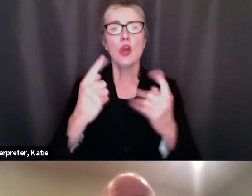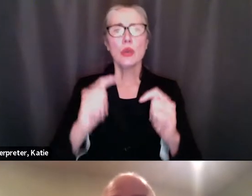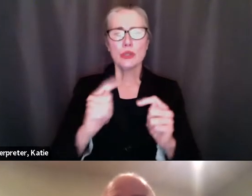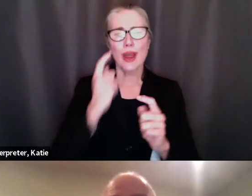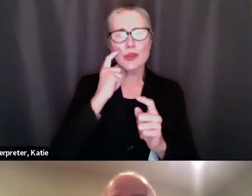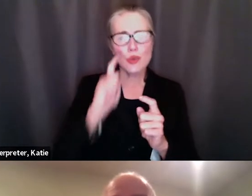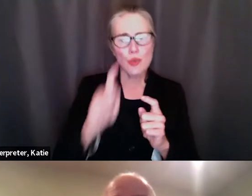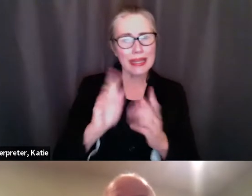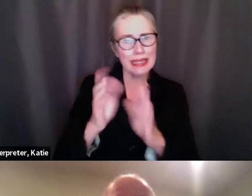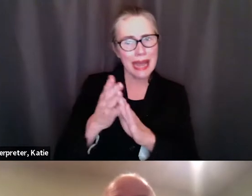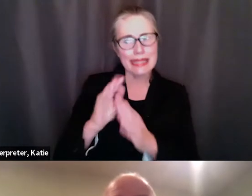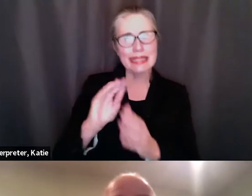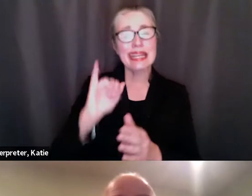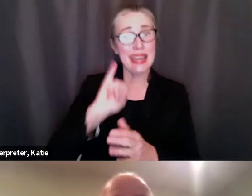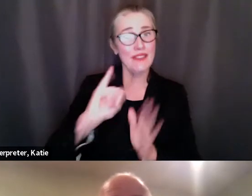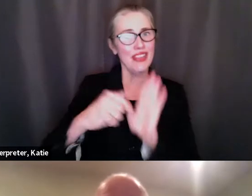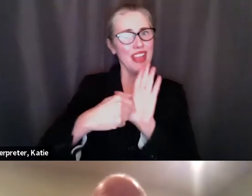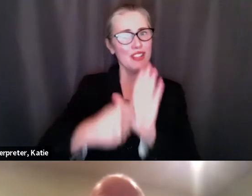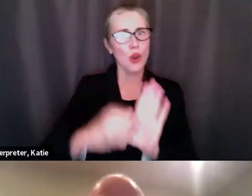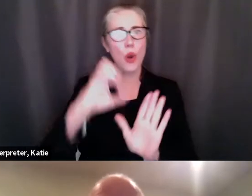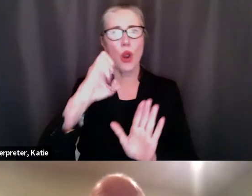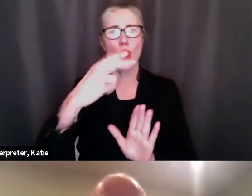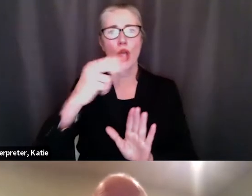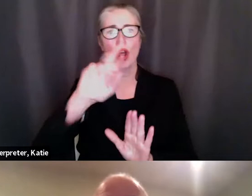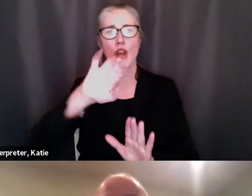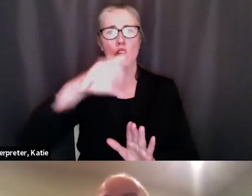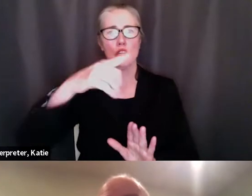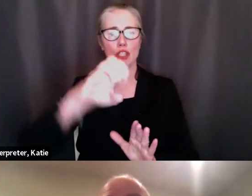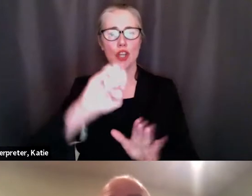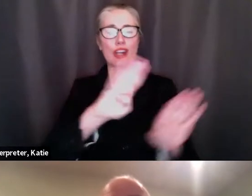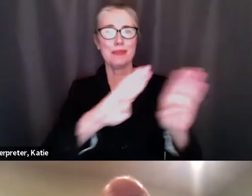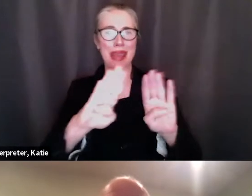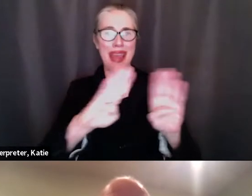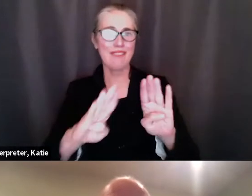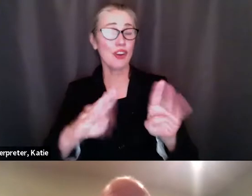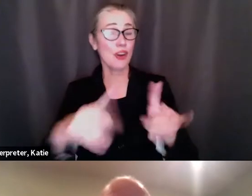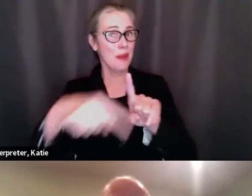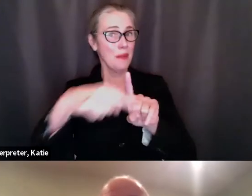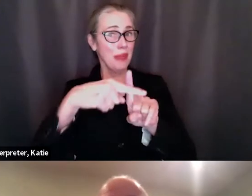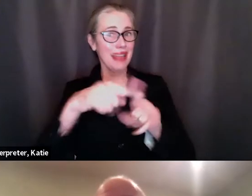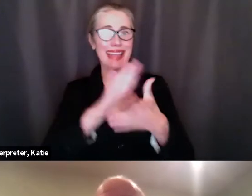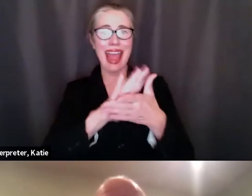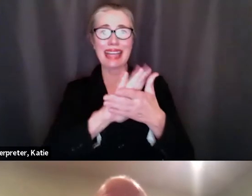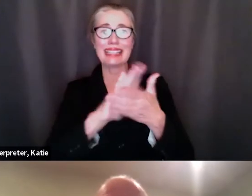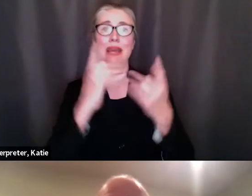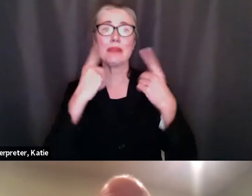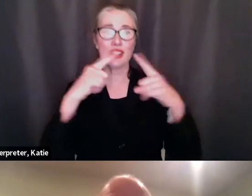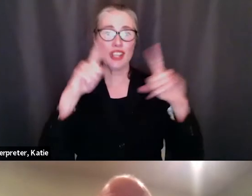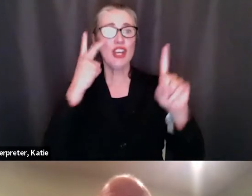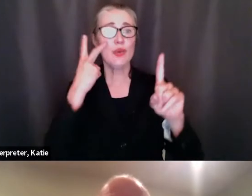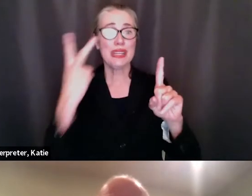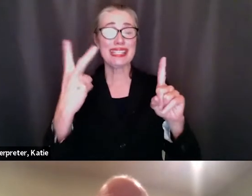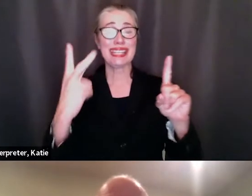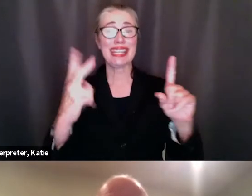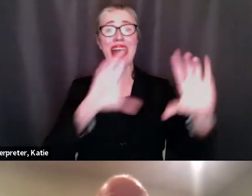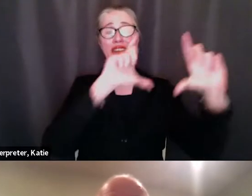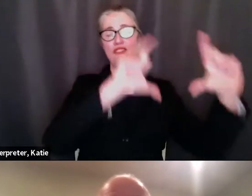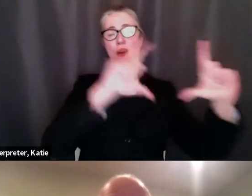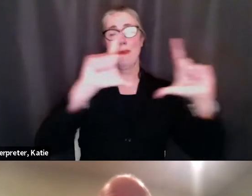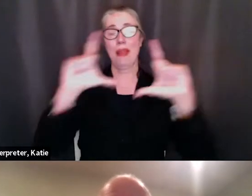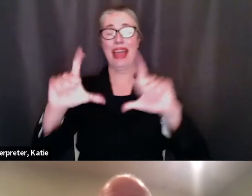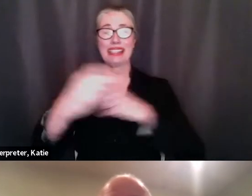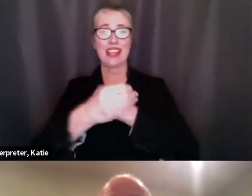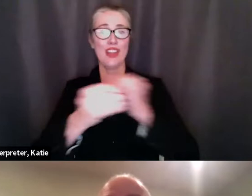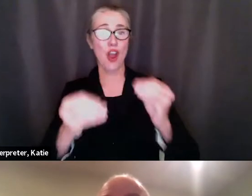for demonstrating charged behaviors and academic achievement you can see from the images we currently have three plaques in our office and gives students